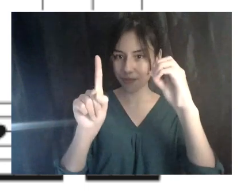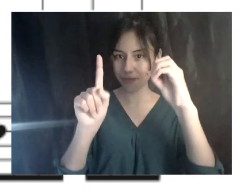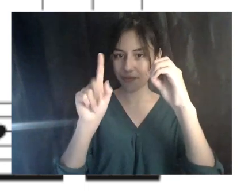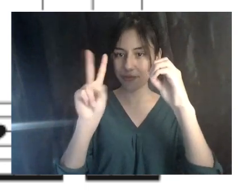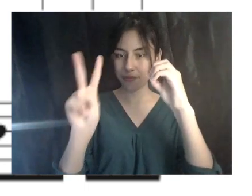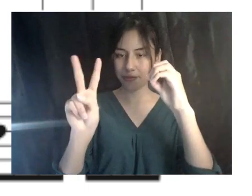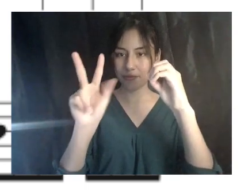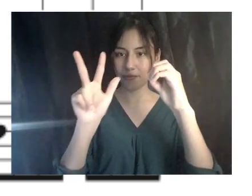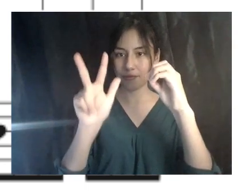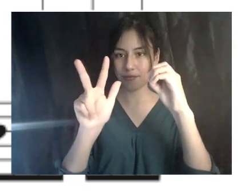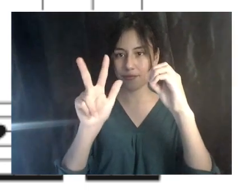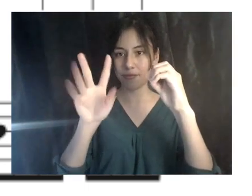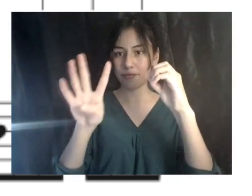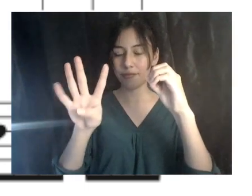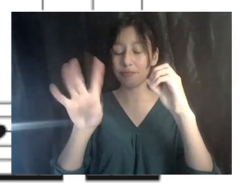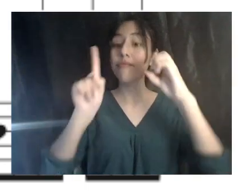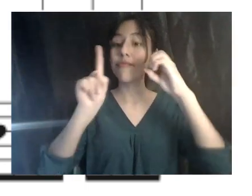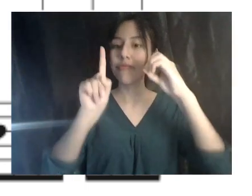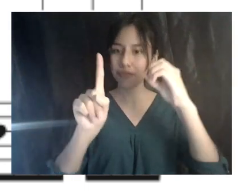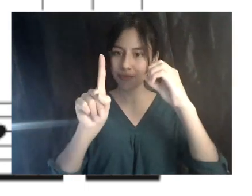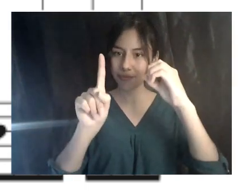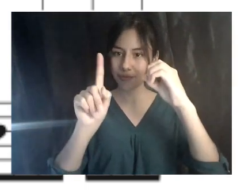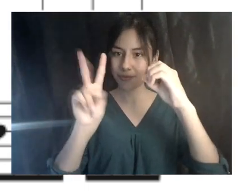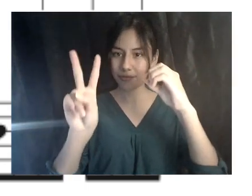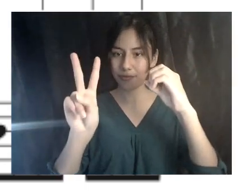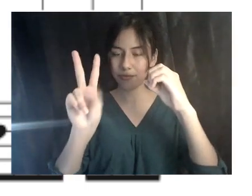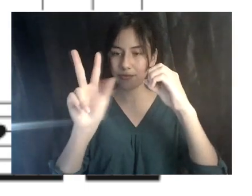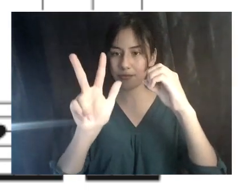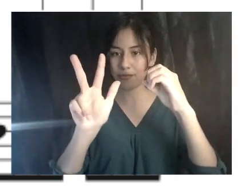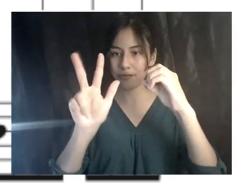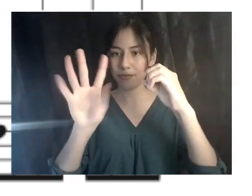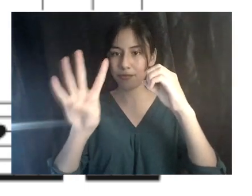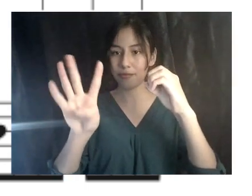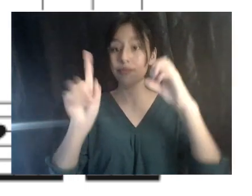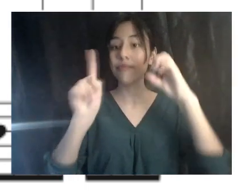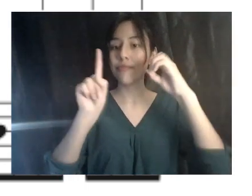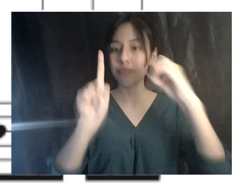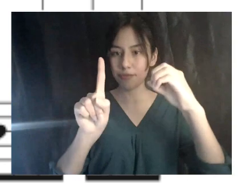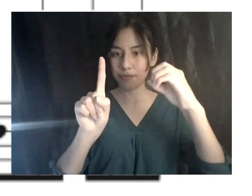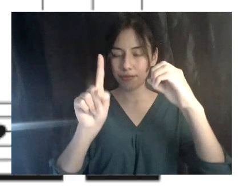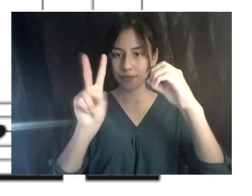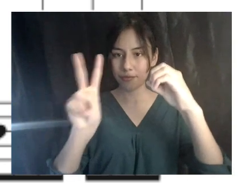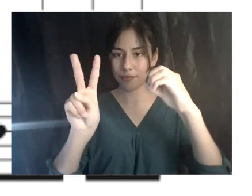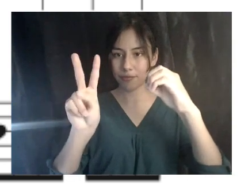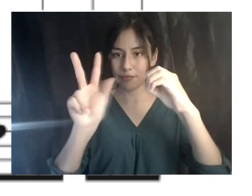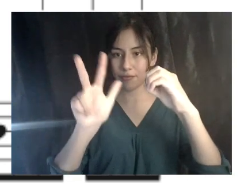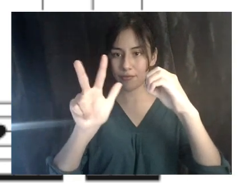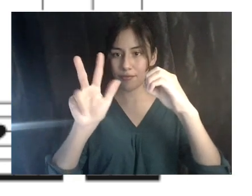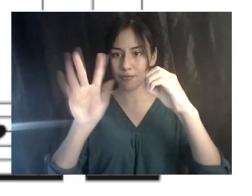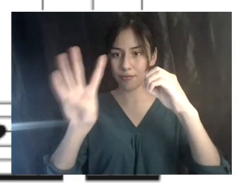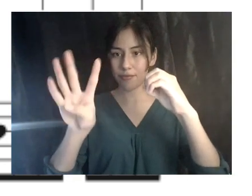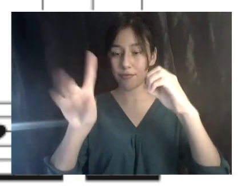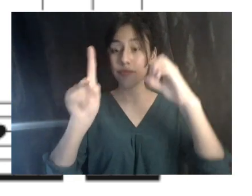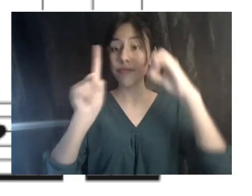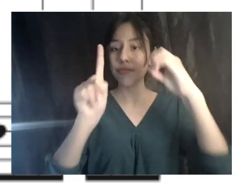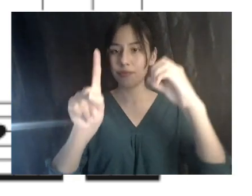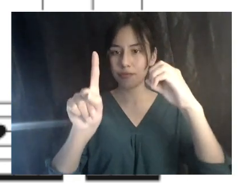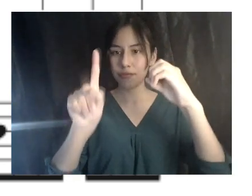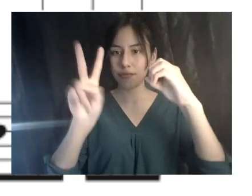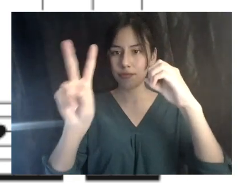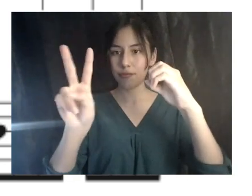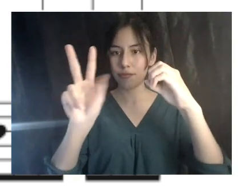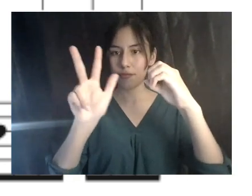go. 1, 2, 3, 4. 2, 3, 4. 1, 2, 3,